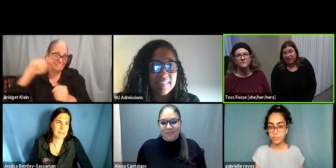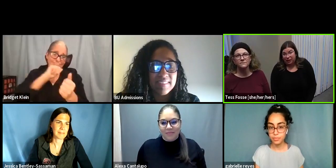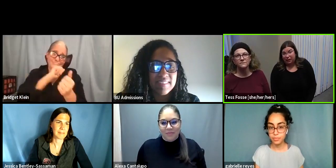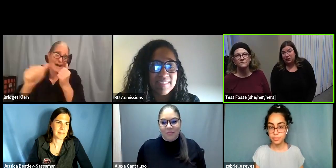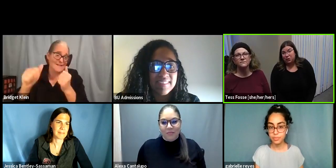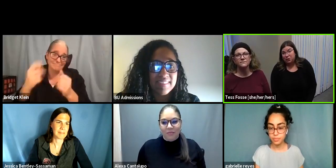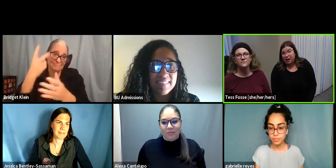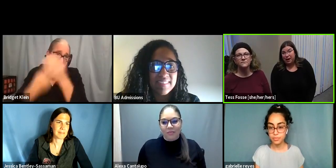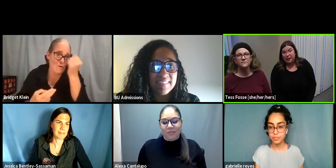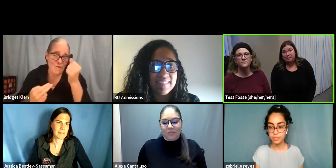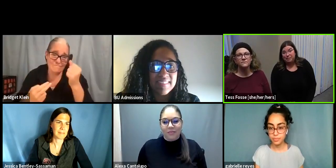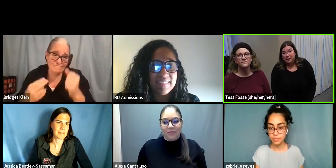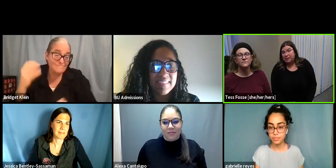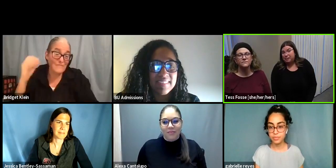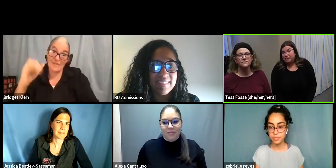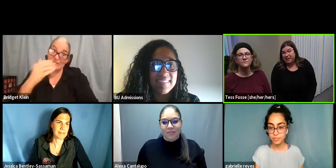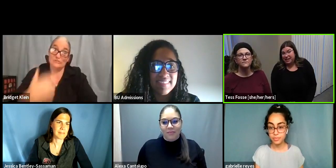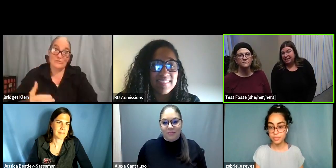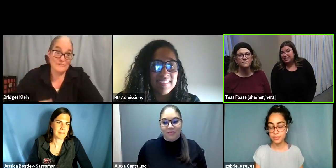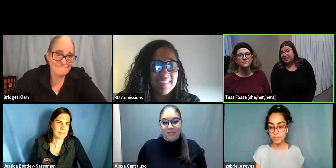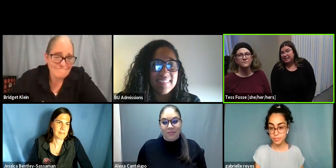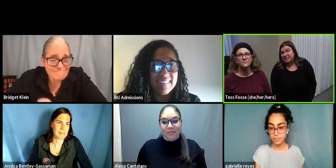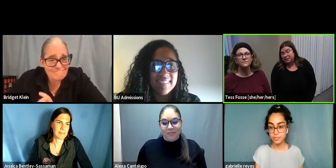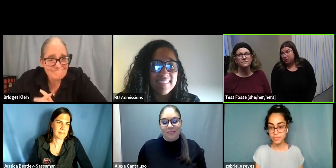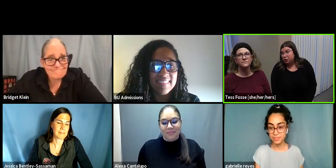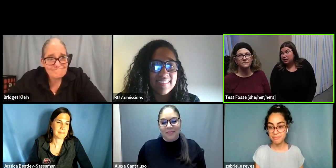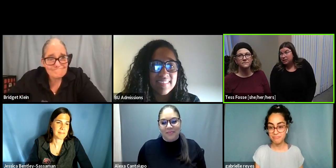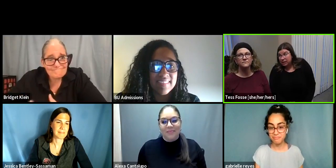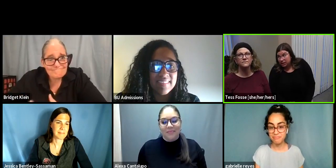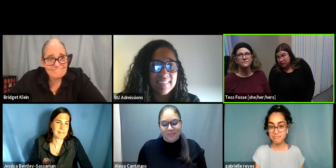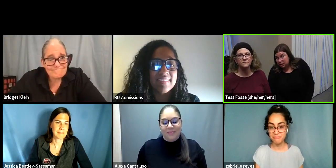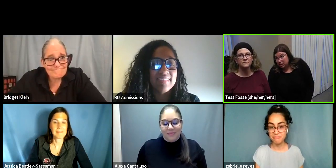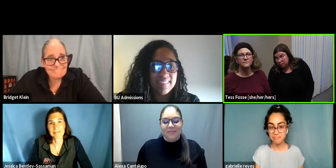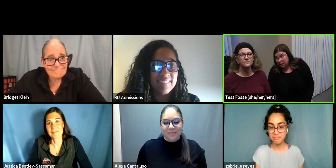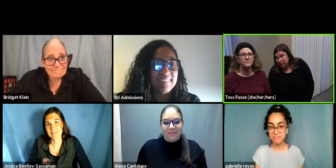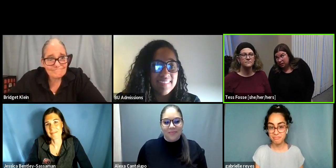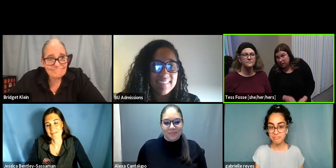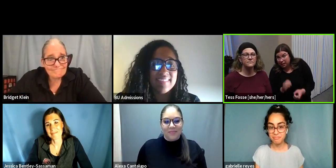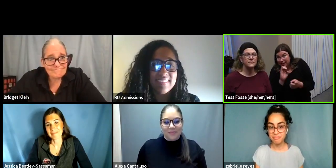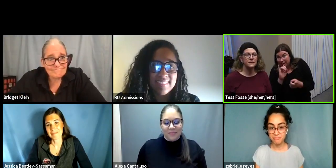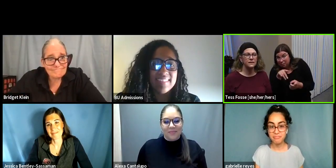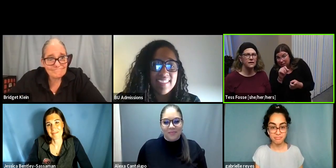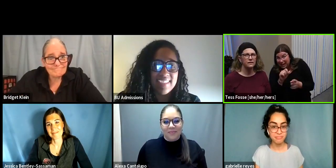be acknowledged, because it's difficult.